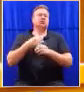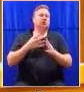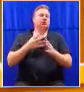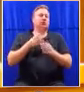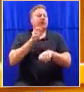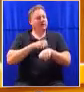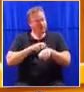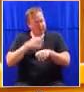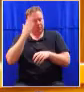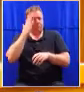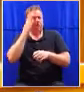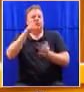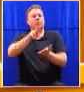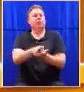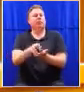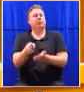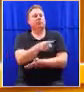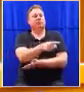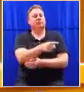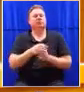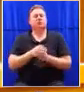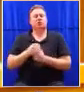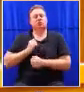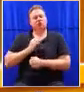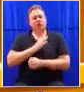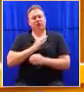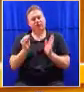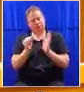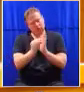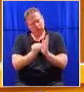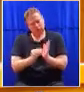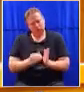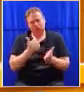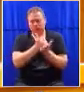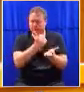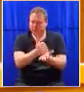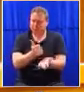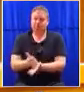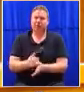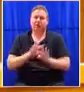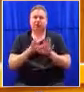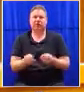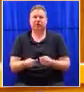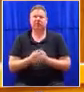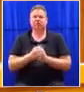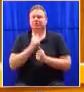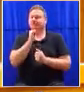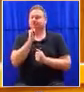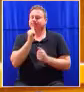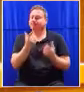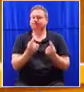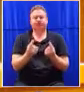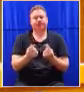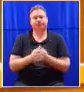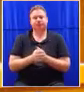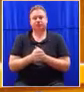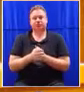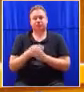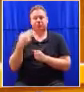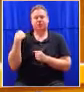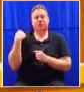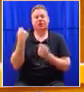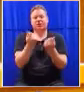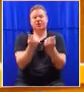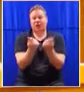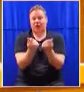fully kitted and staffed with the requisite equipment. This is not being fully done. The Minister of Finance